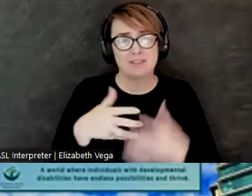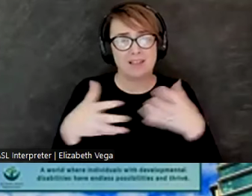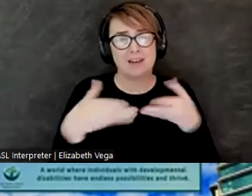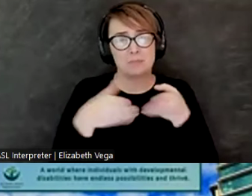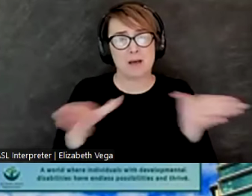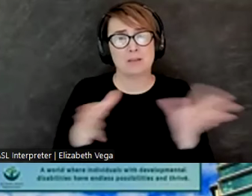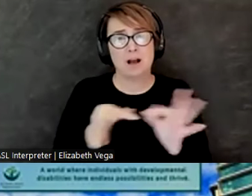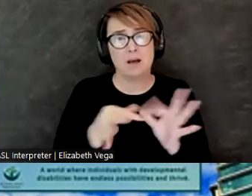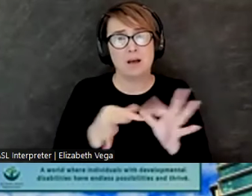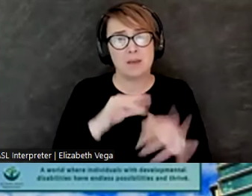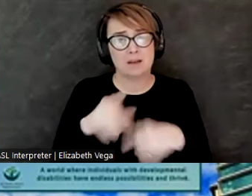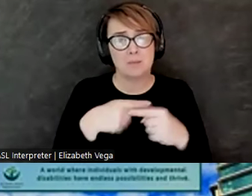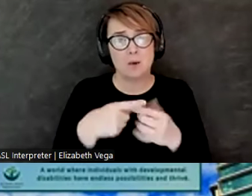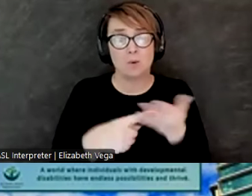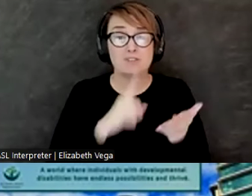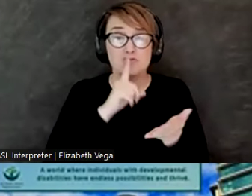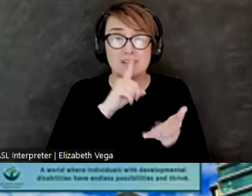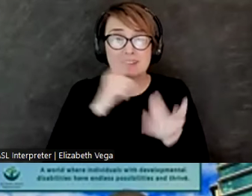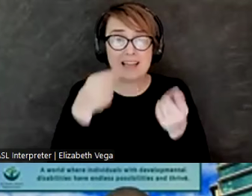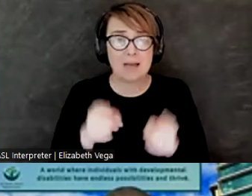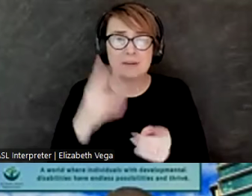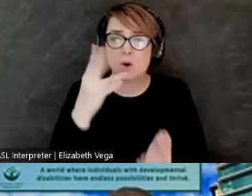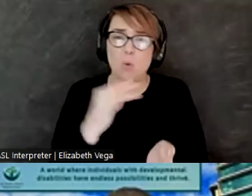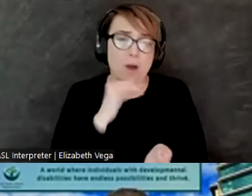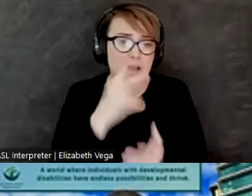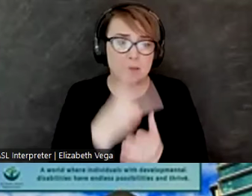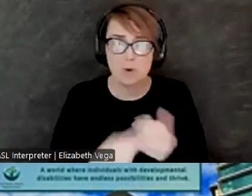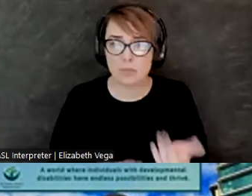there, but why couldn't it be both?